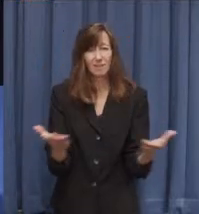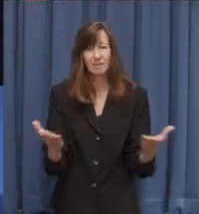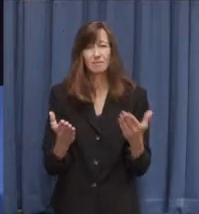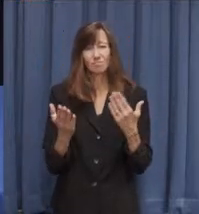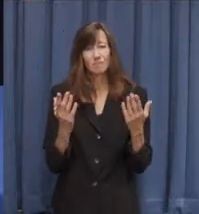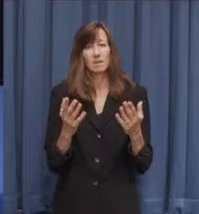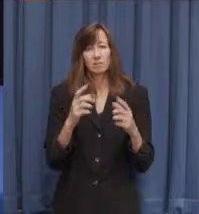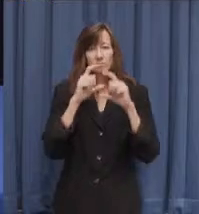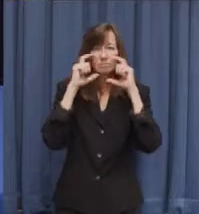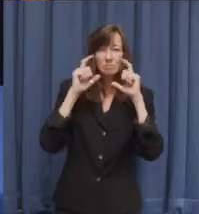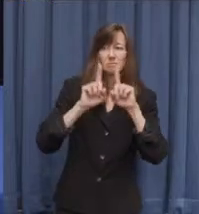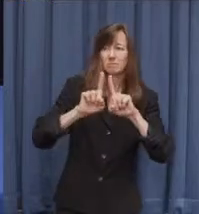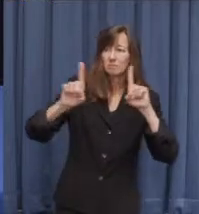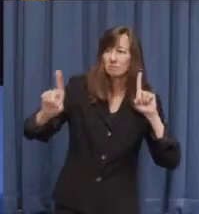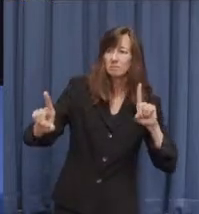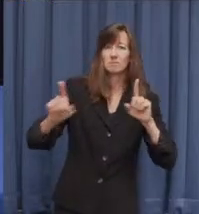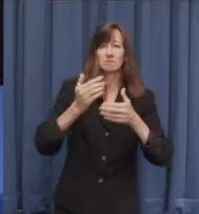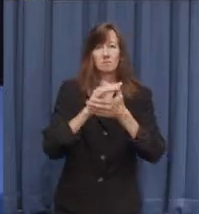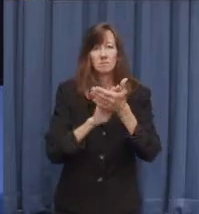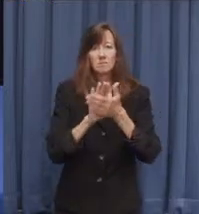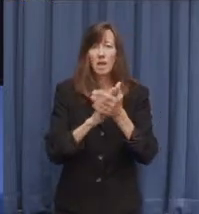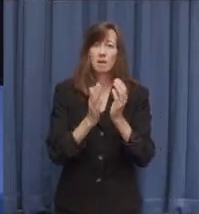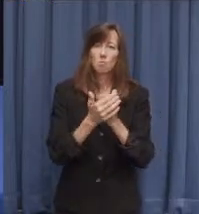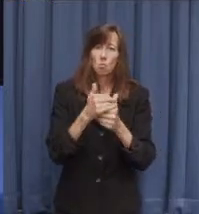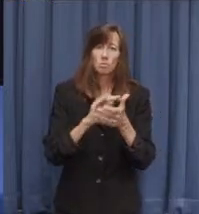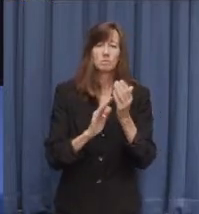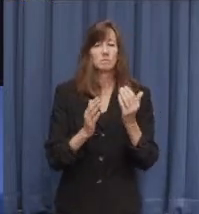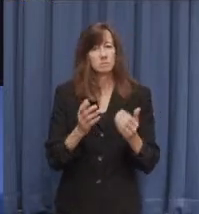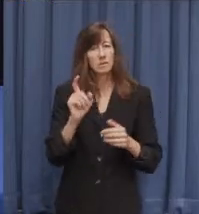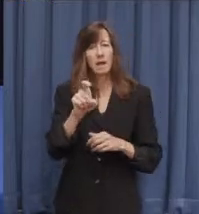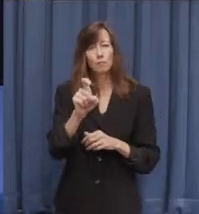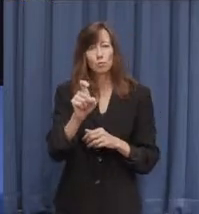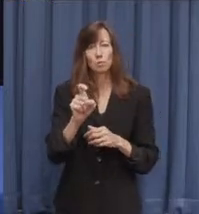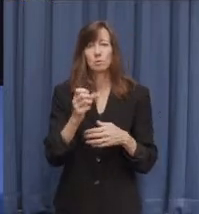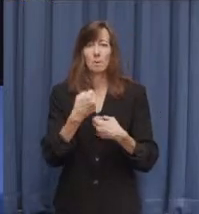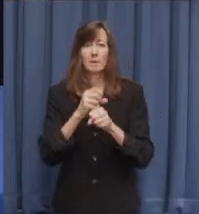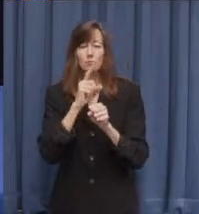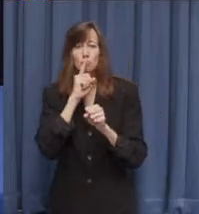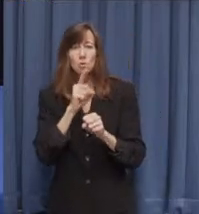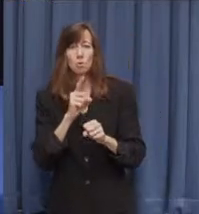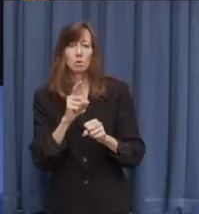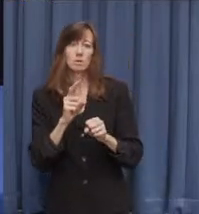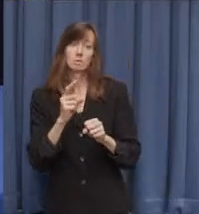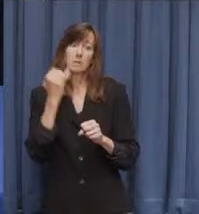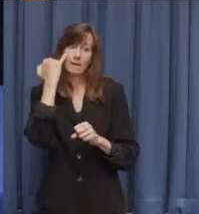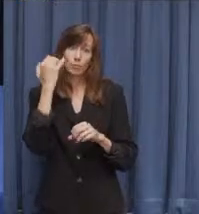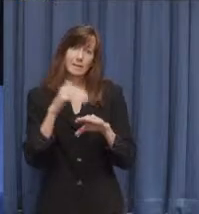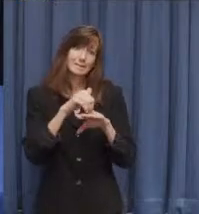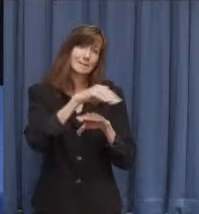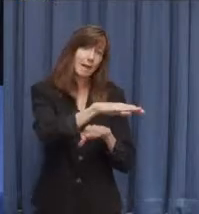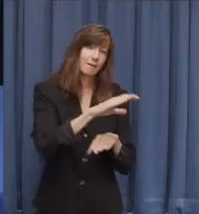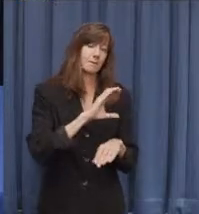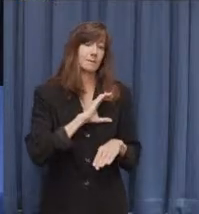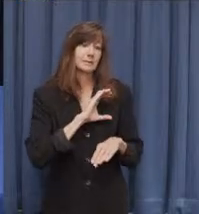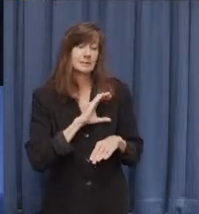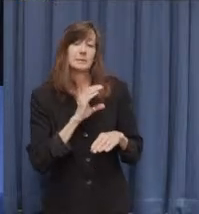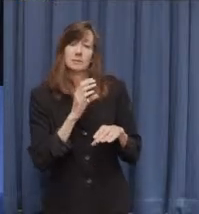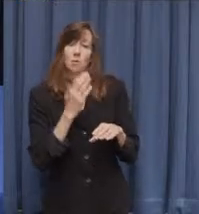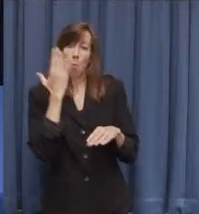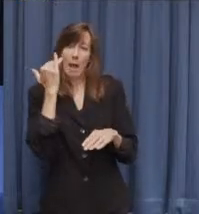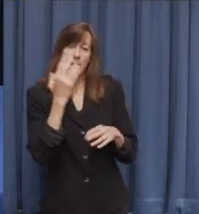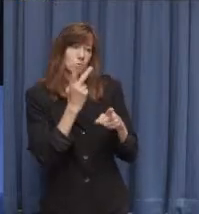keep people safe, and we make clear that for those who the small number of those who do not follow the rules, we will hold you